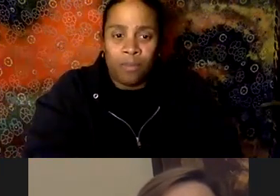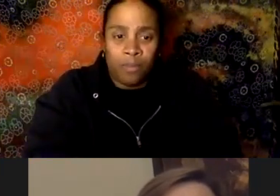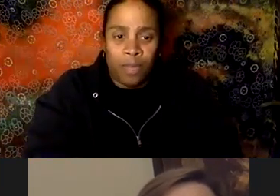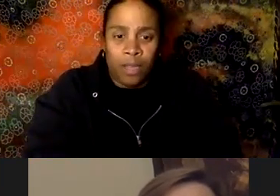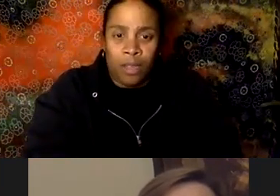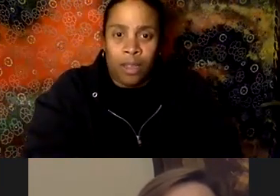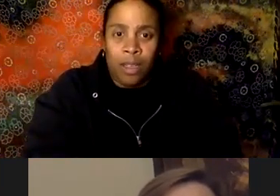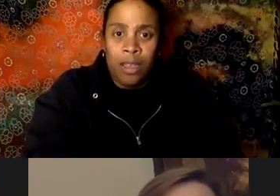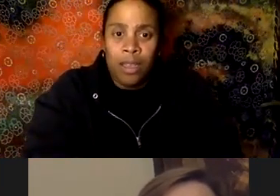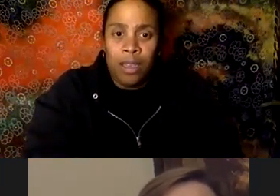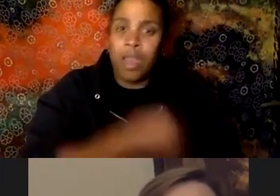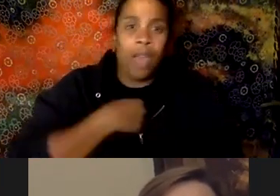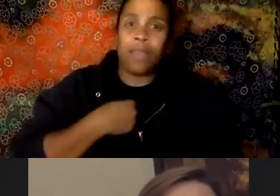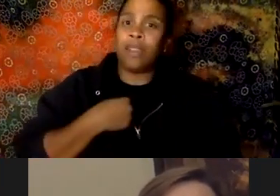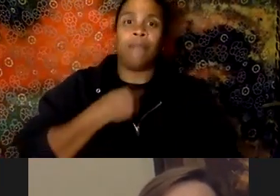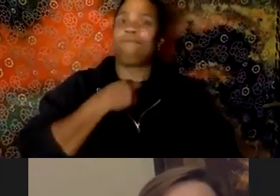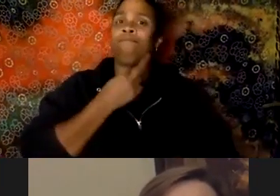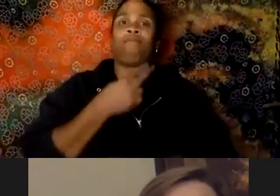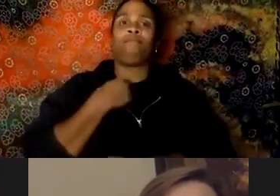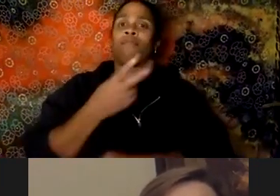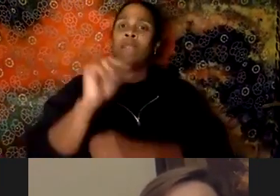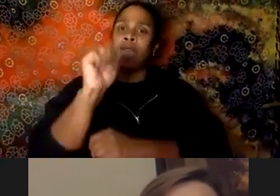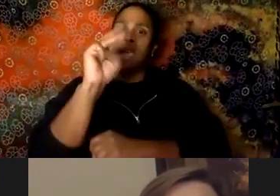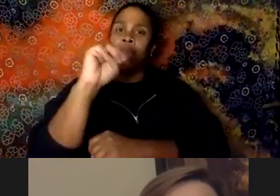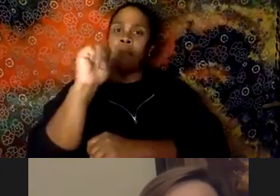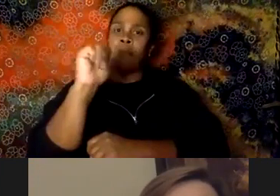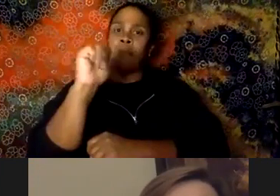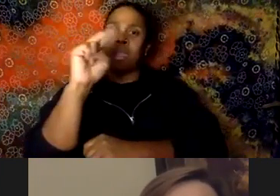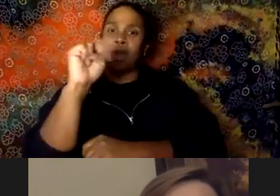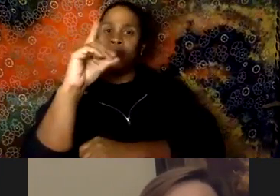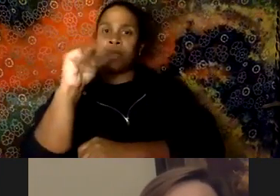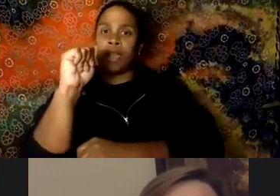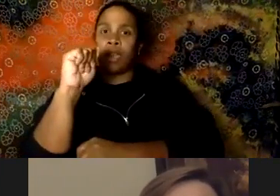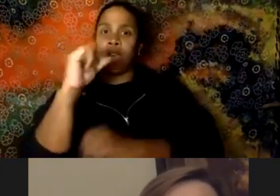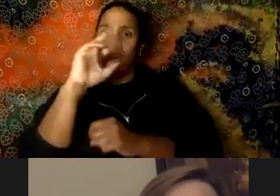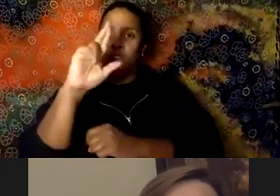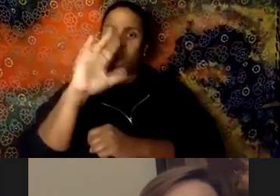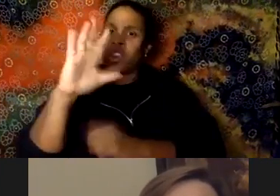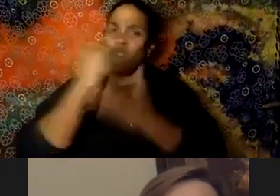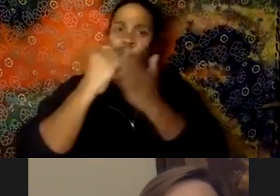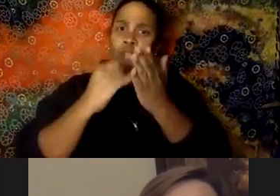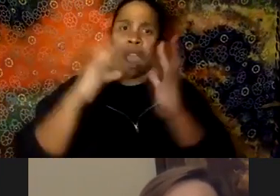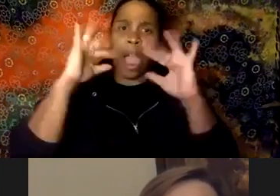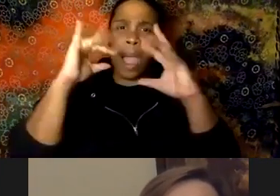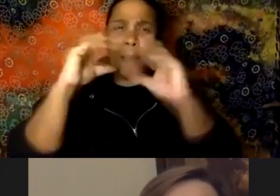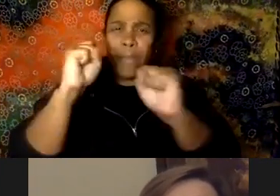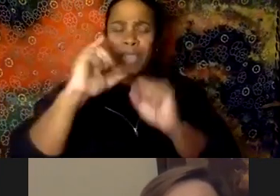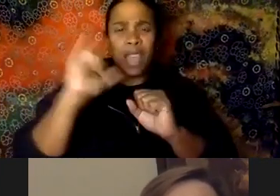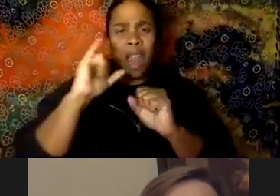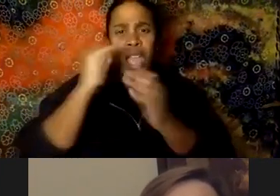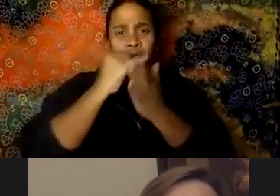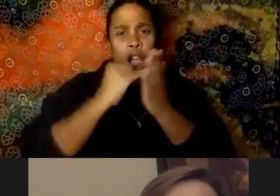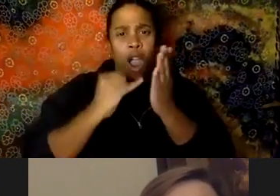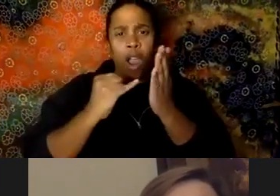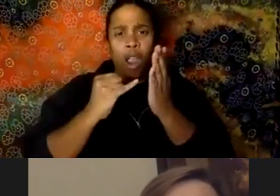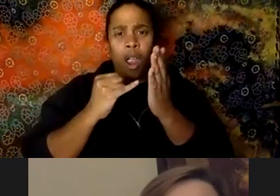I'm going to say it out loud here. So Amanda R., your drawings are amazing. Your drawings are like individual pieces of art when you're done. I